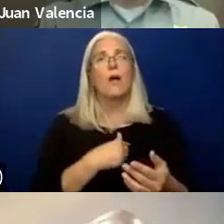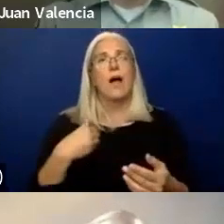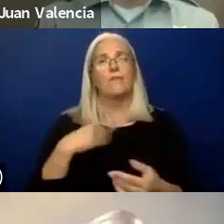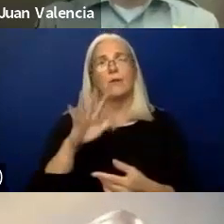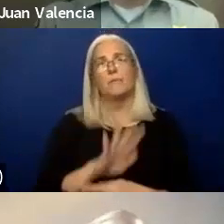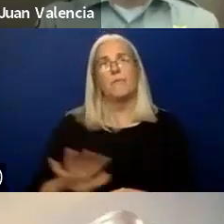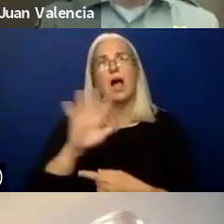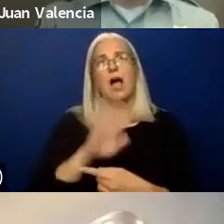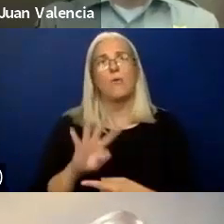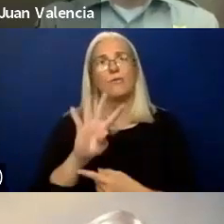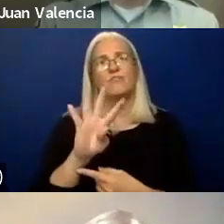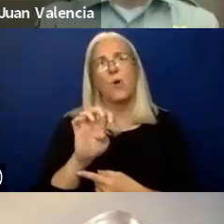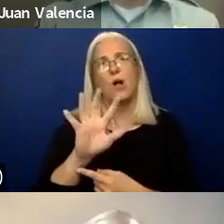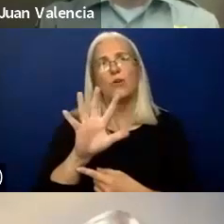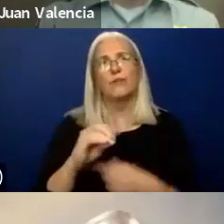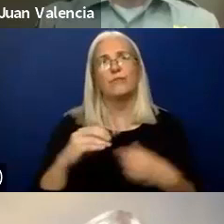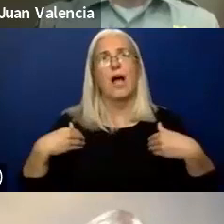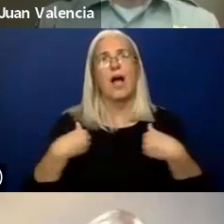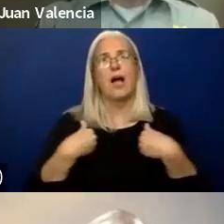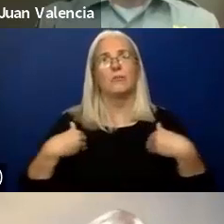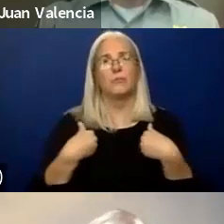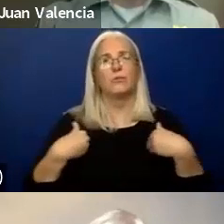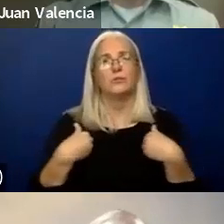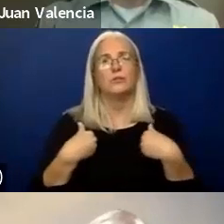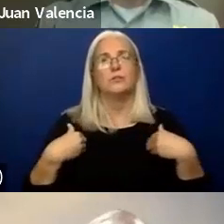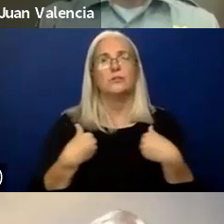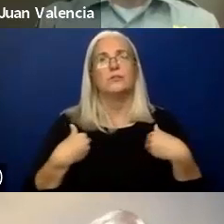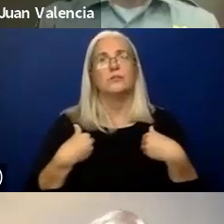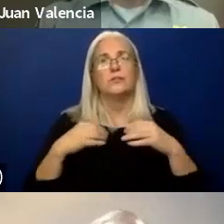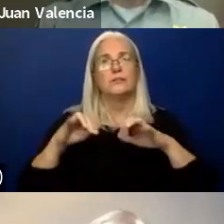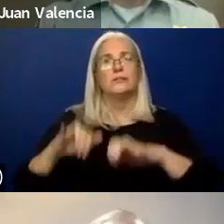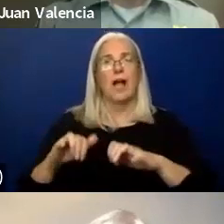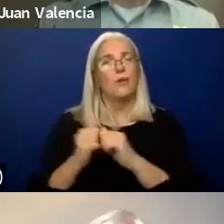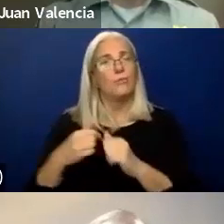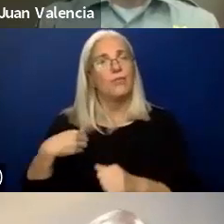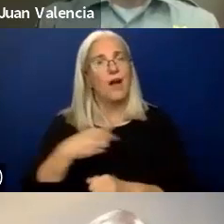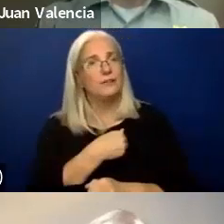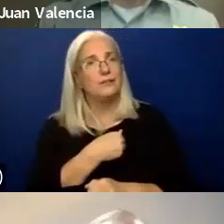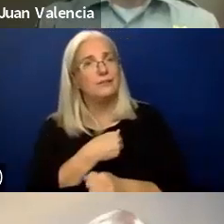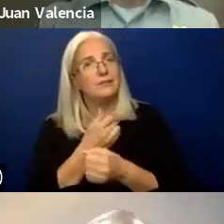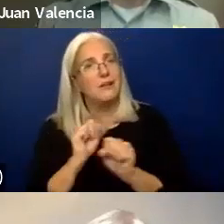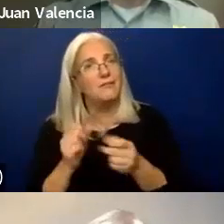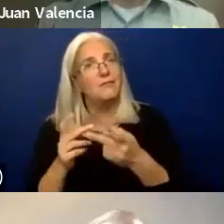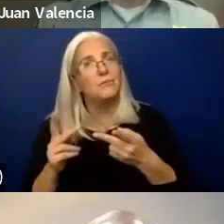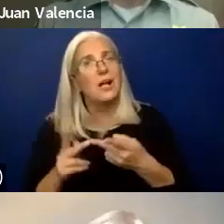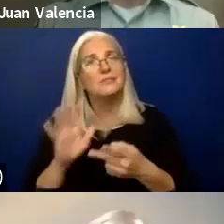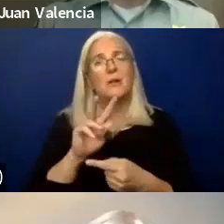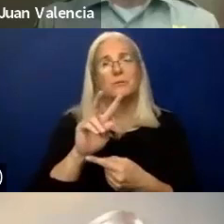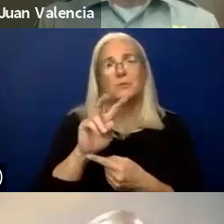450 animals that we are housing. It includes 200 horses,